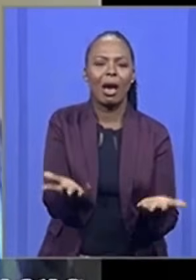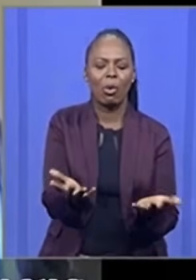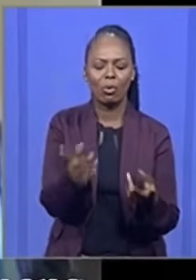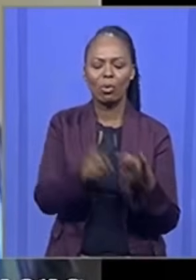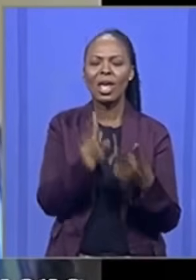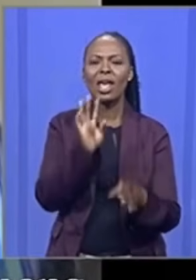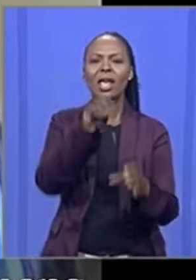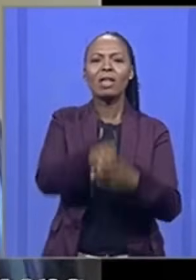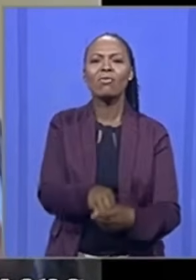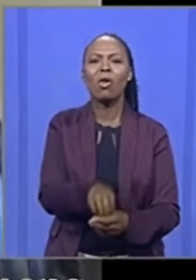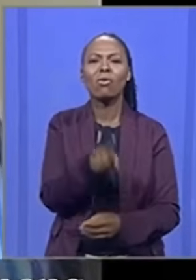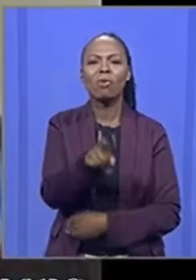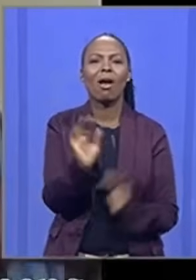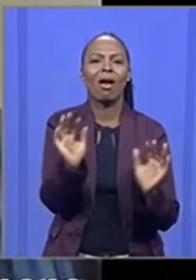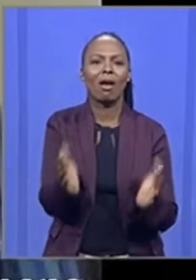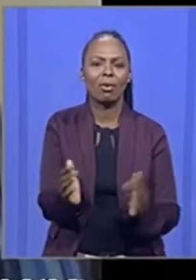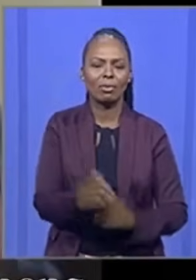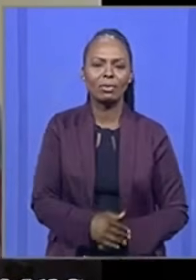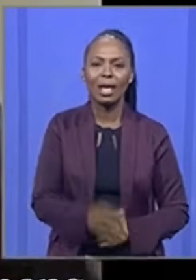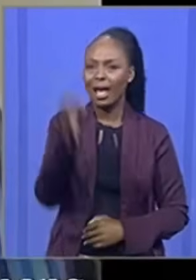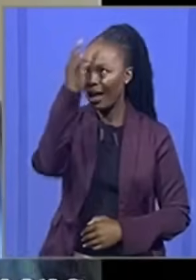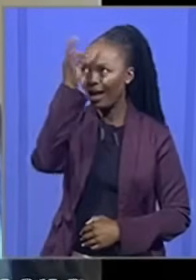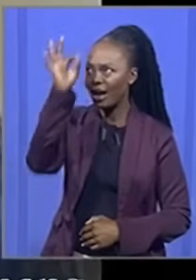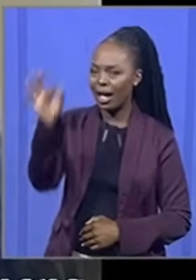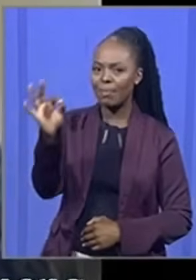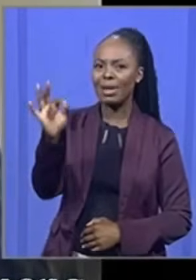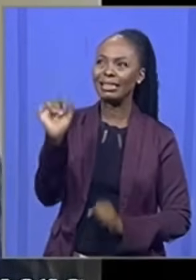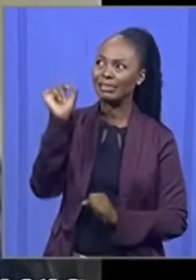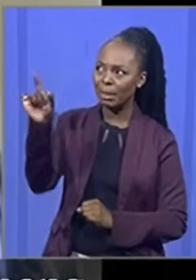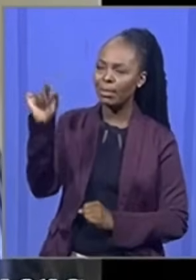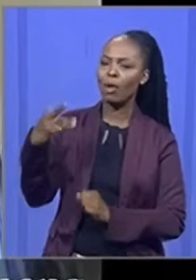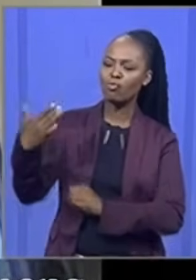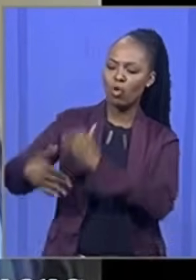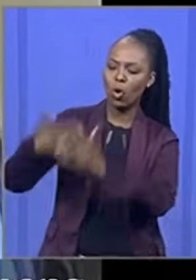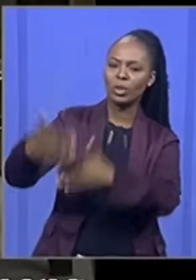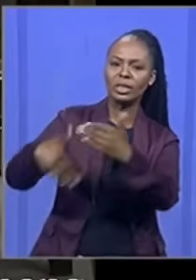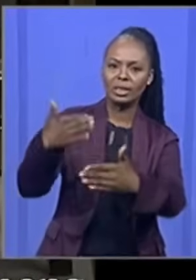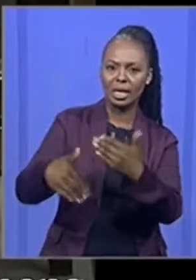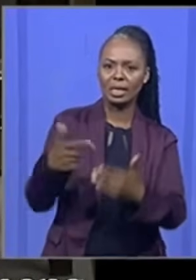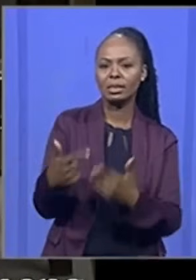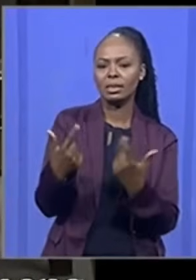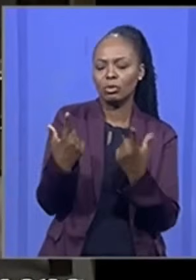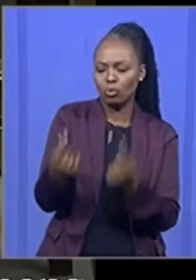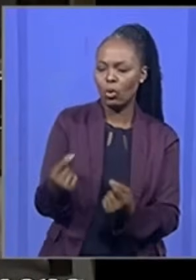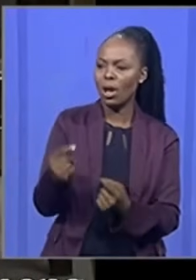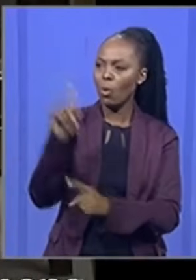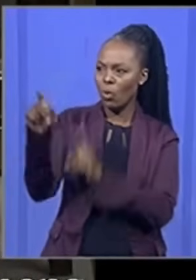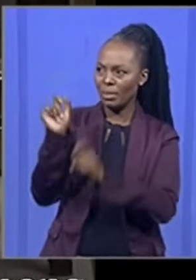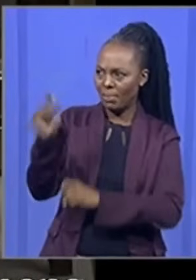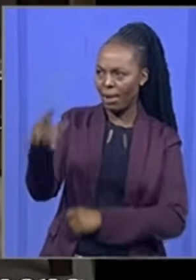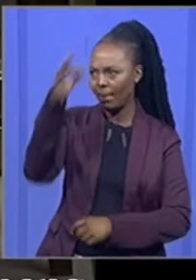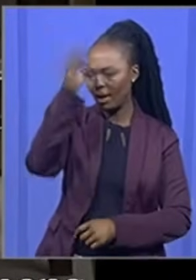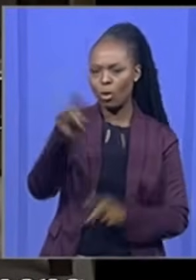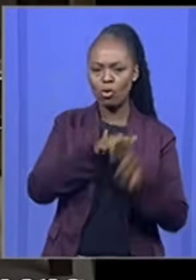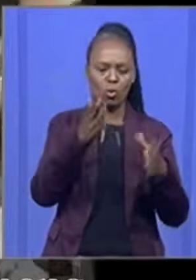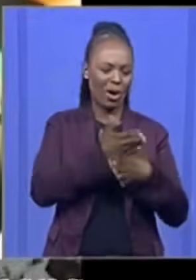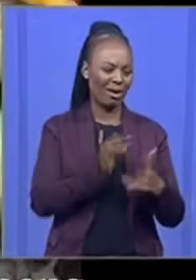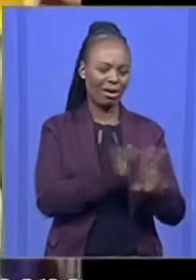get involved in all of that, it was the government's processes that were being called into question, not the work that he was